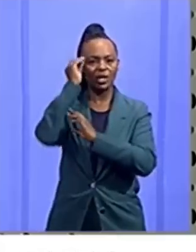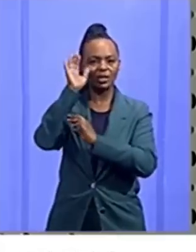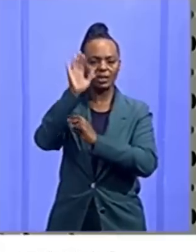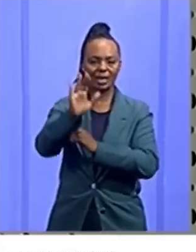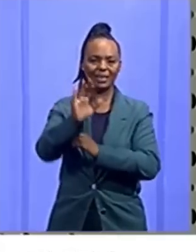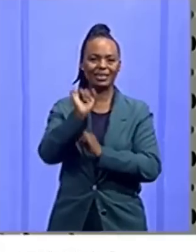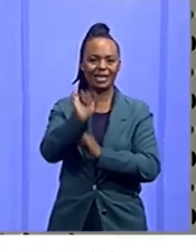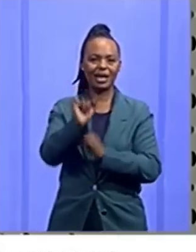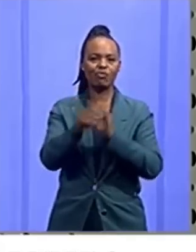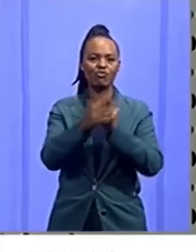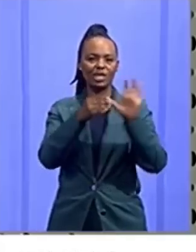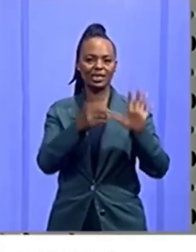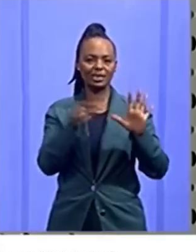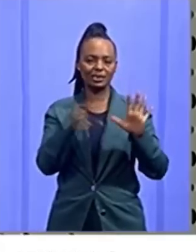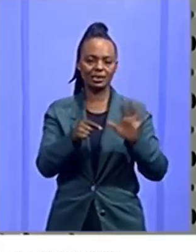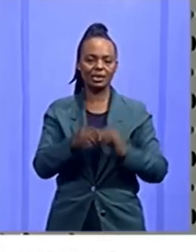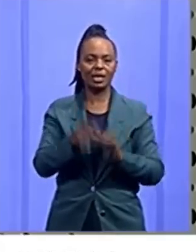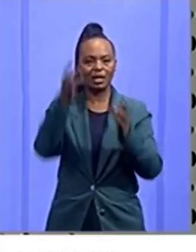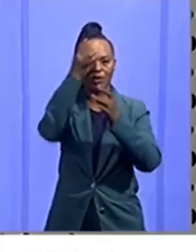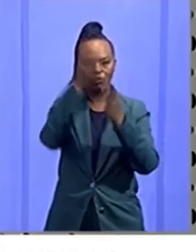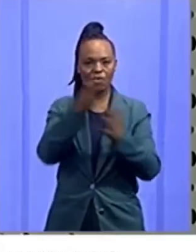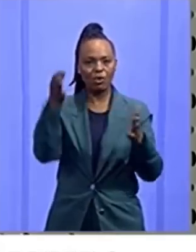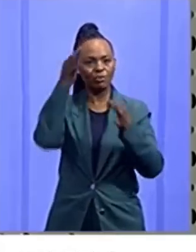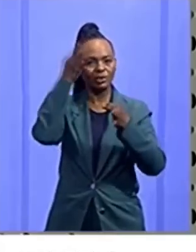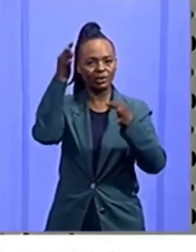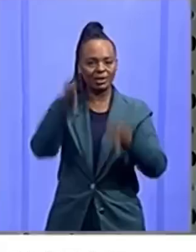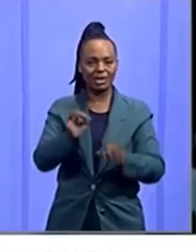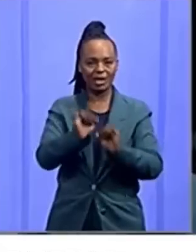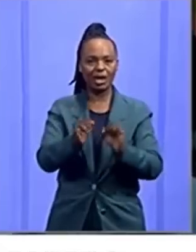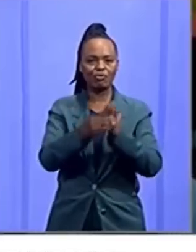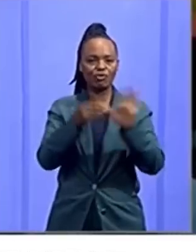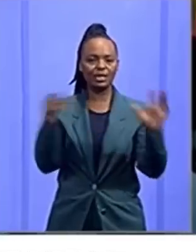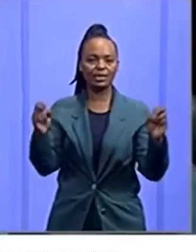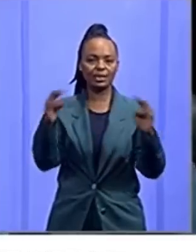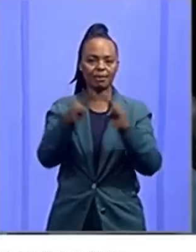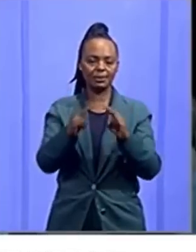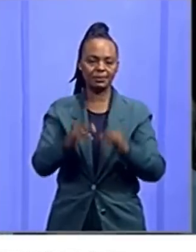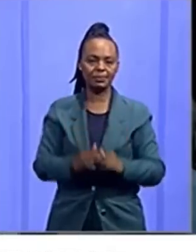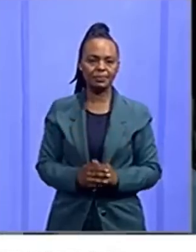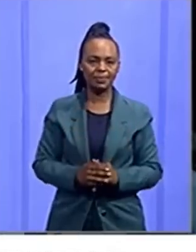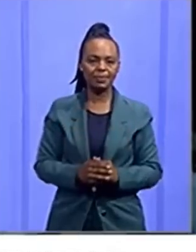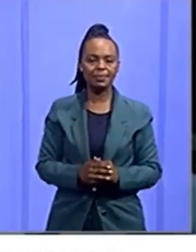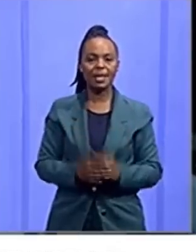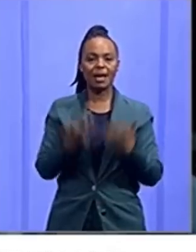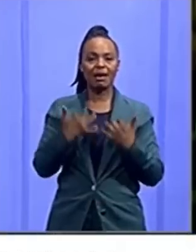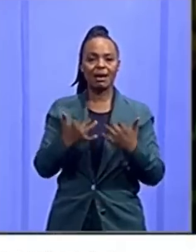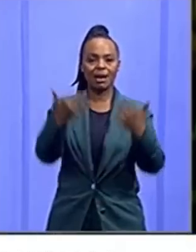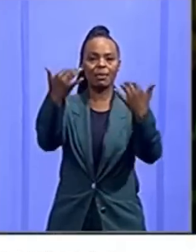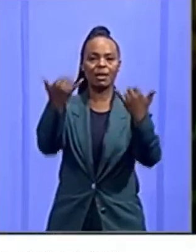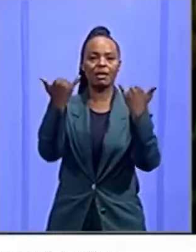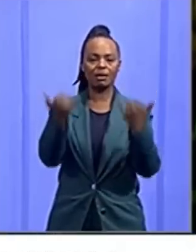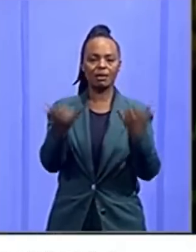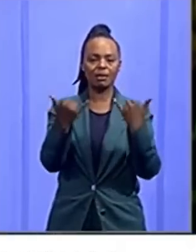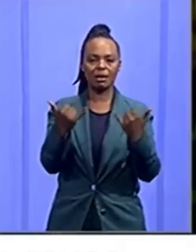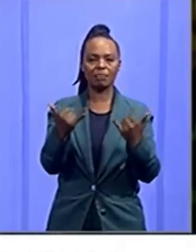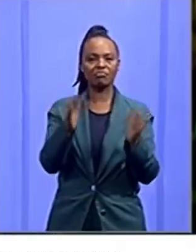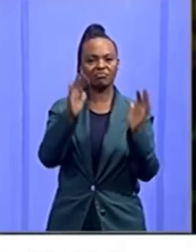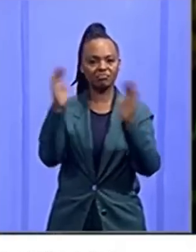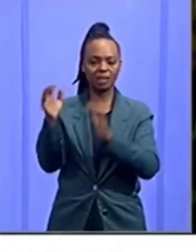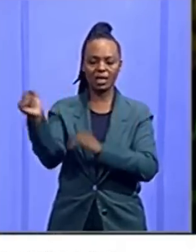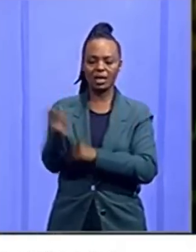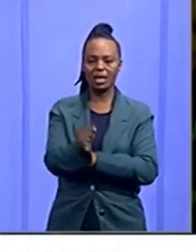enable informed decision-making during the BRICS summit. Gabagare kabinete ya tegenisitse go thapiwa ga